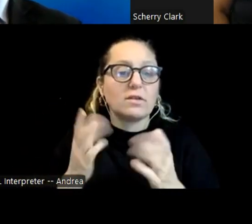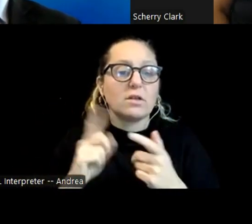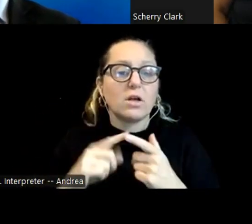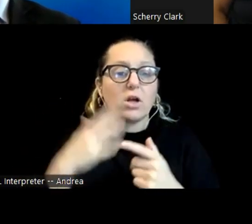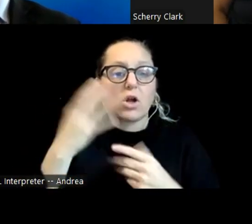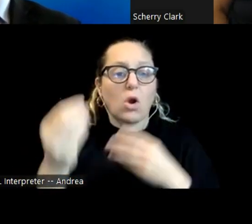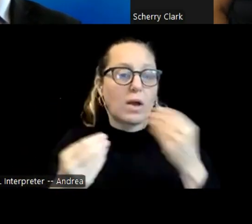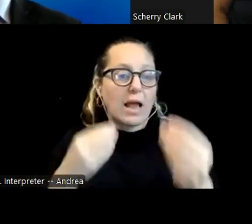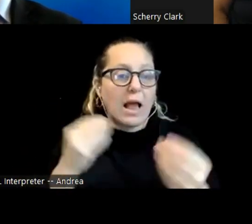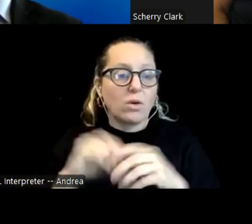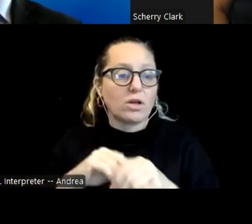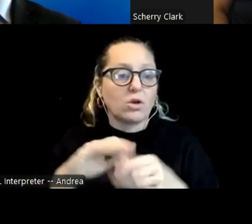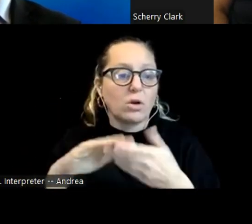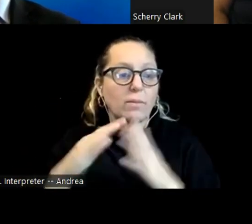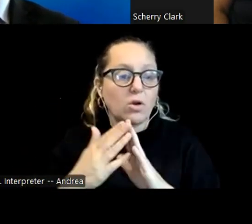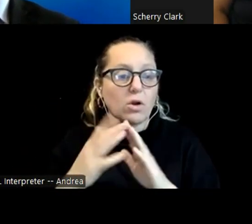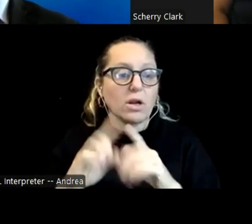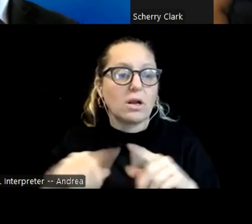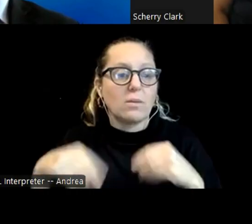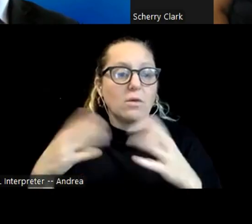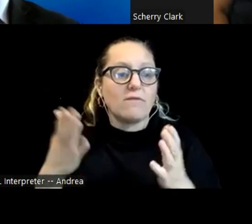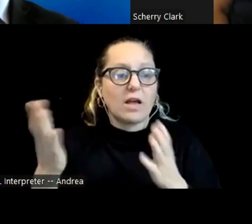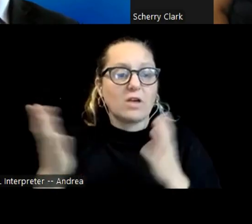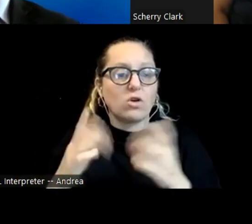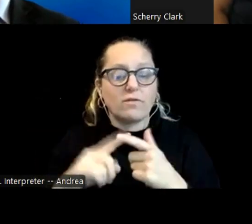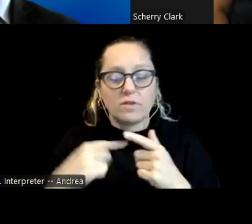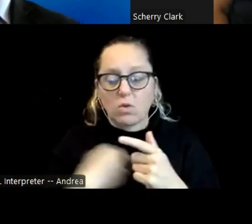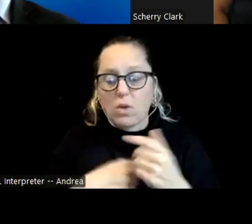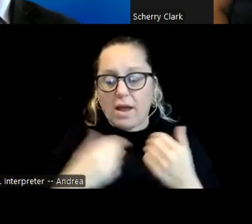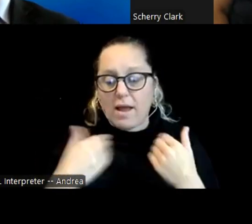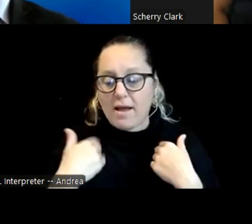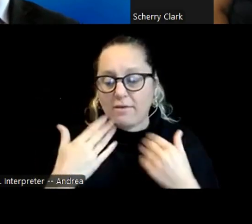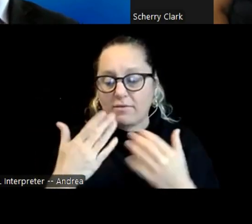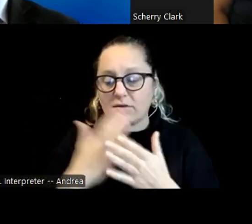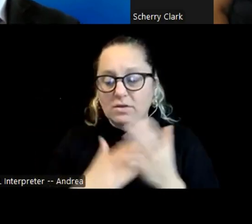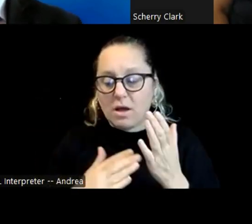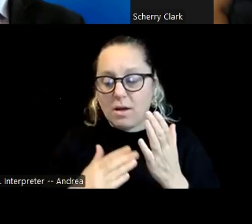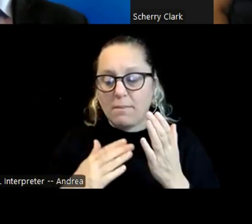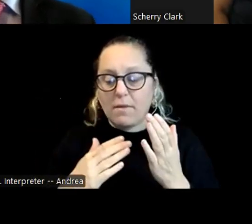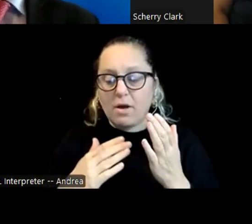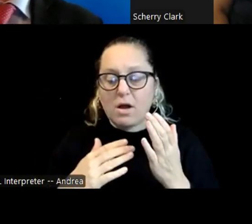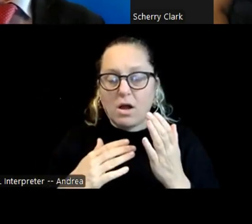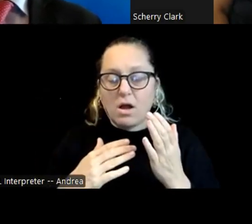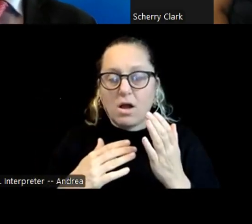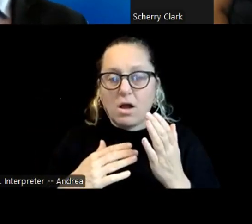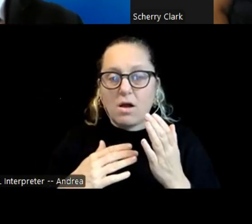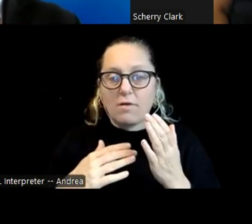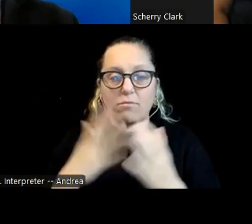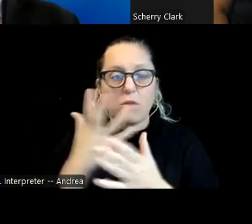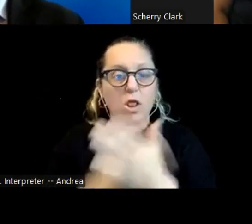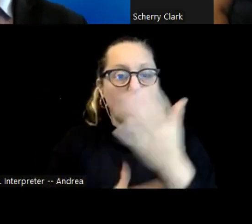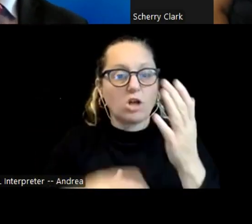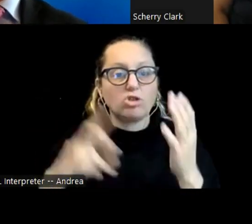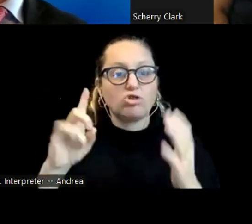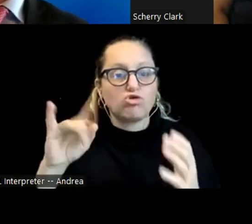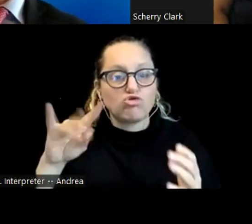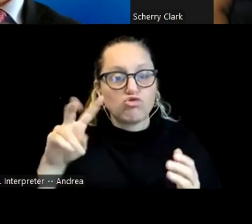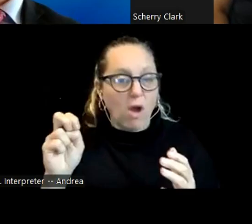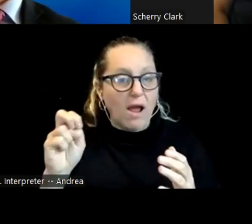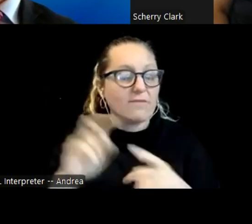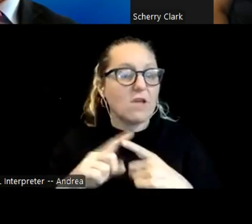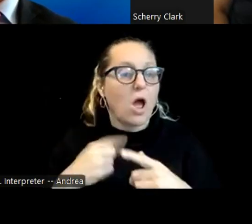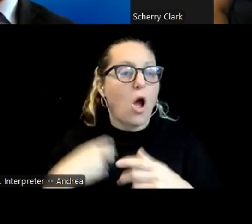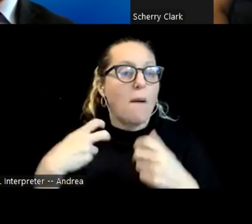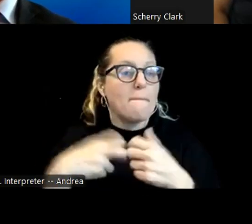into your community providing service. We have some projects. We have blood drives. We have bone